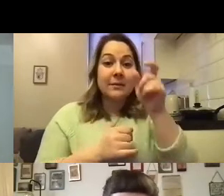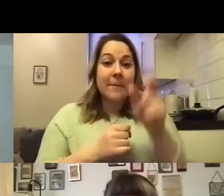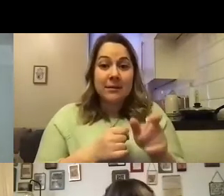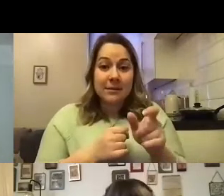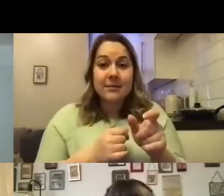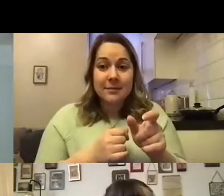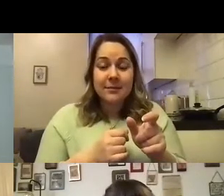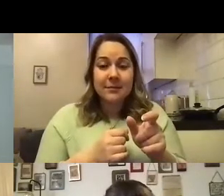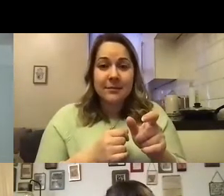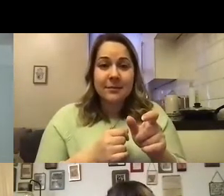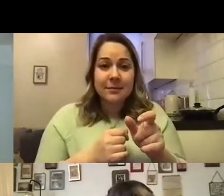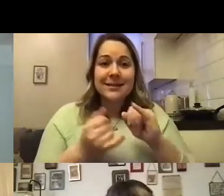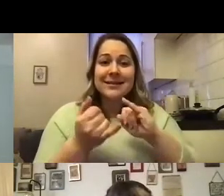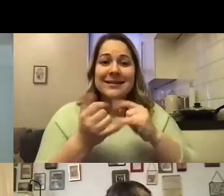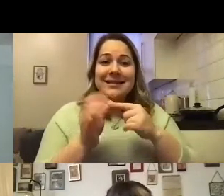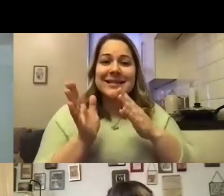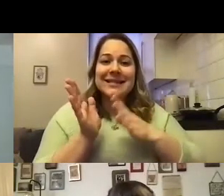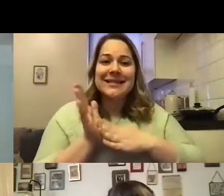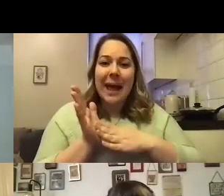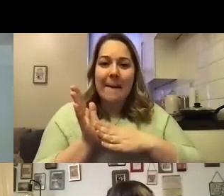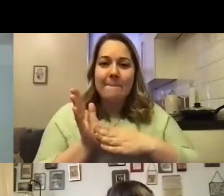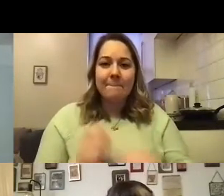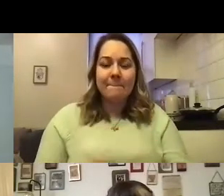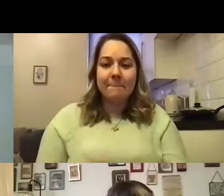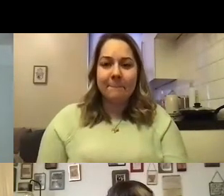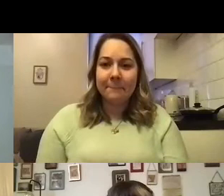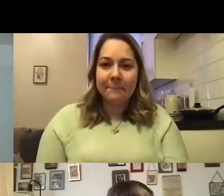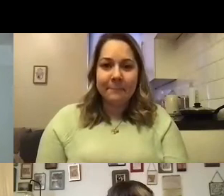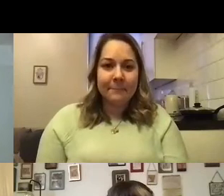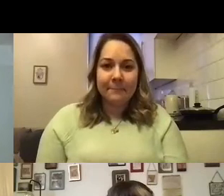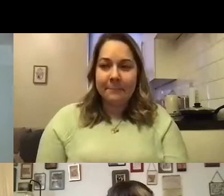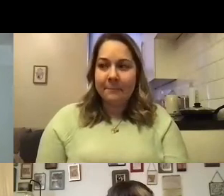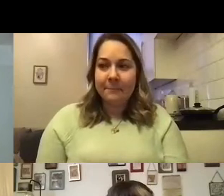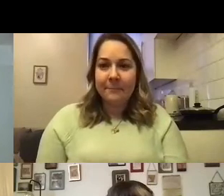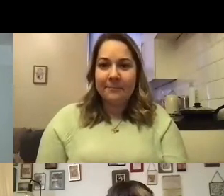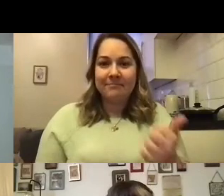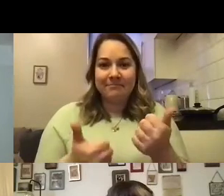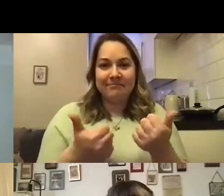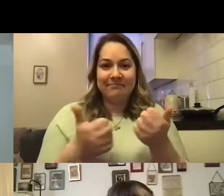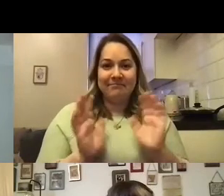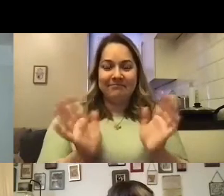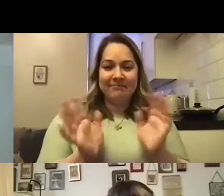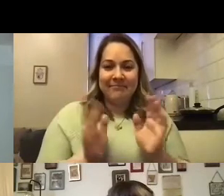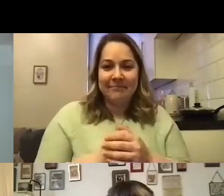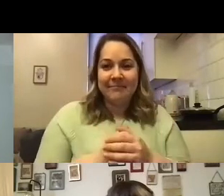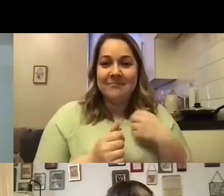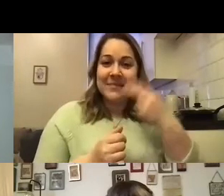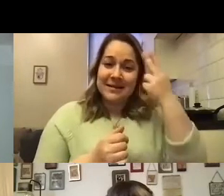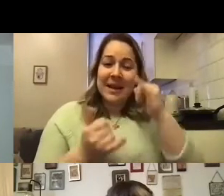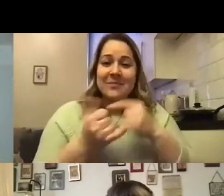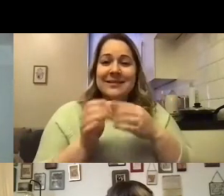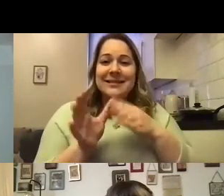we have Sam Tannenbaum. Hi, Sam. Hello. Hi, yeah, so my name's Sam